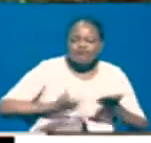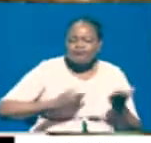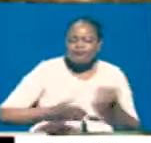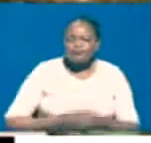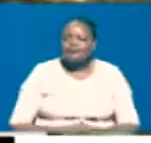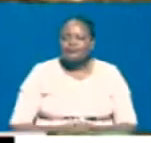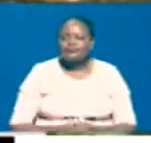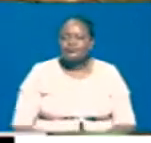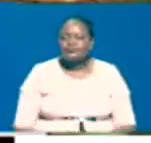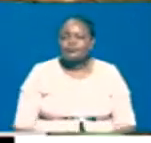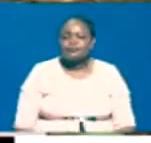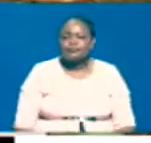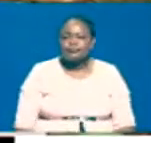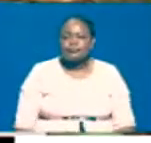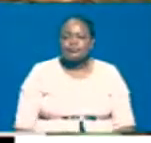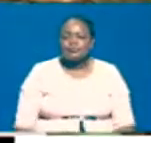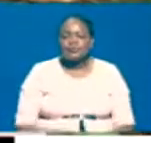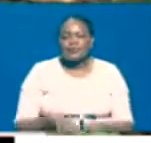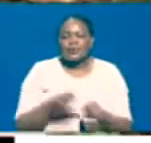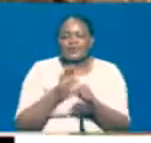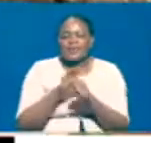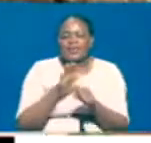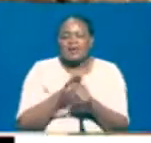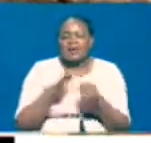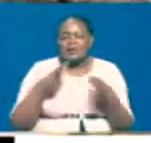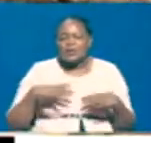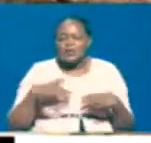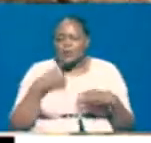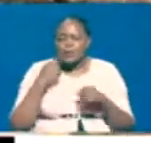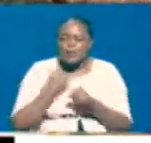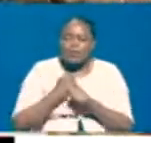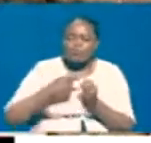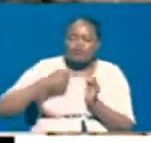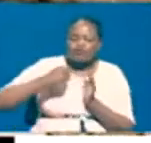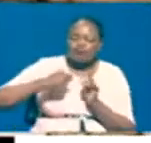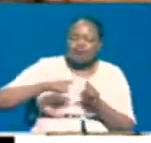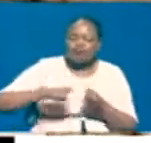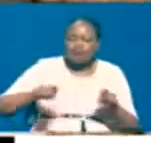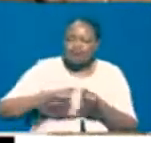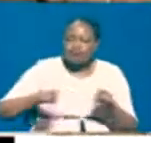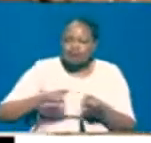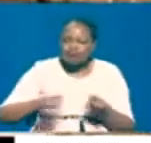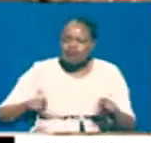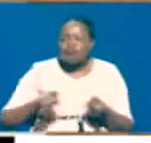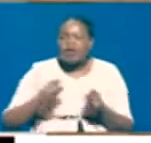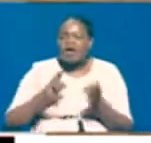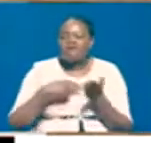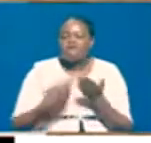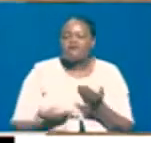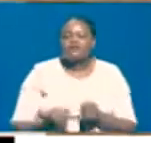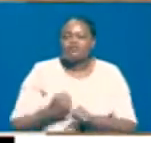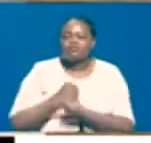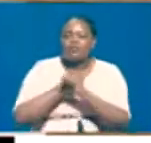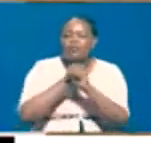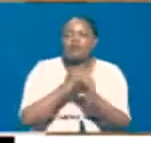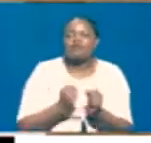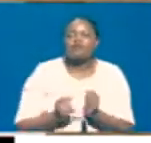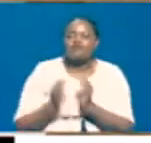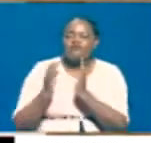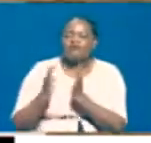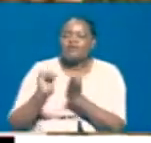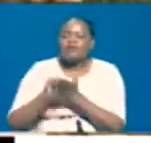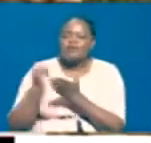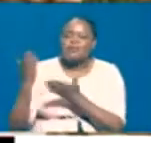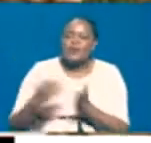According to Kamau, most sawmillers have failed to supplement government efforts at conservation, which would bridge the wood deficit in the country,